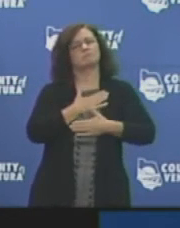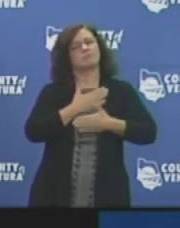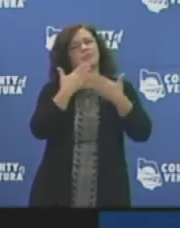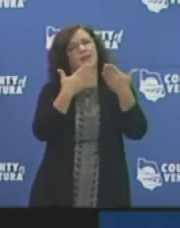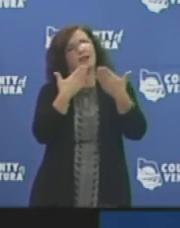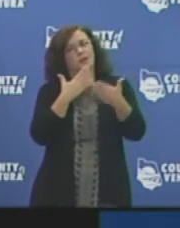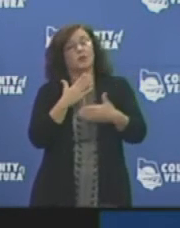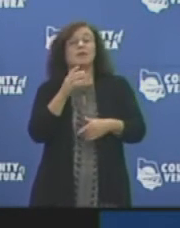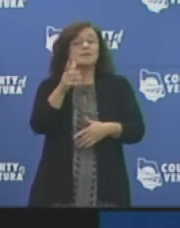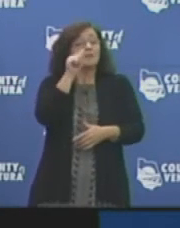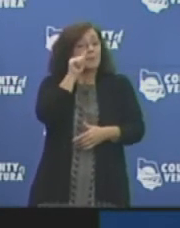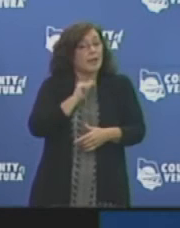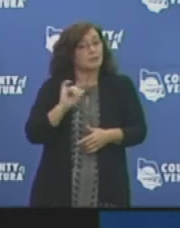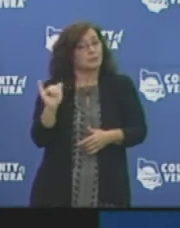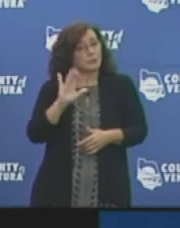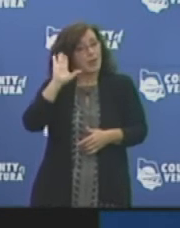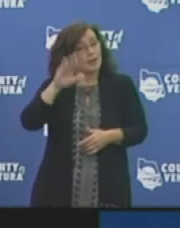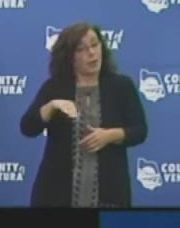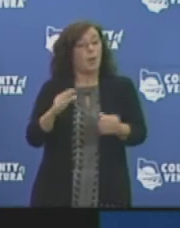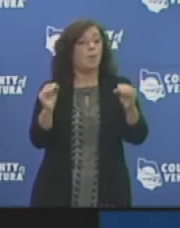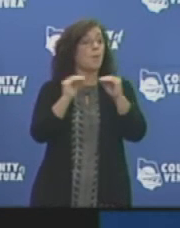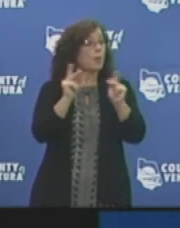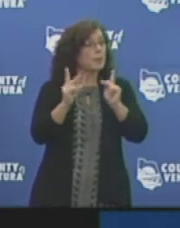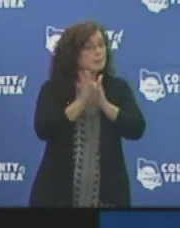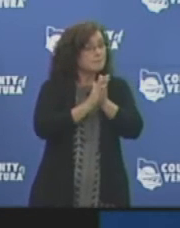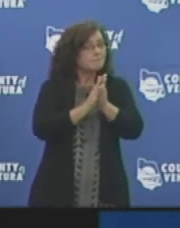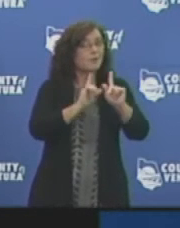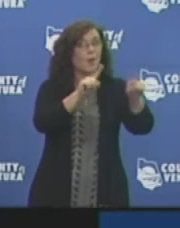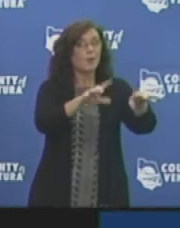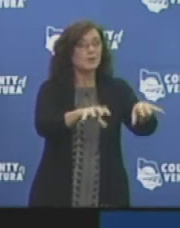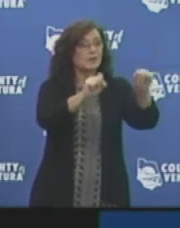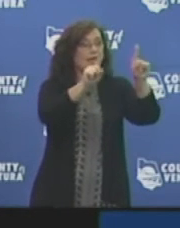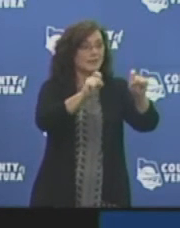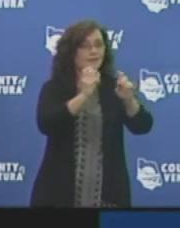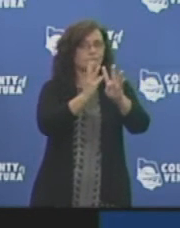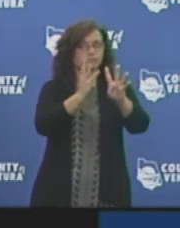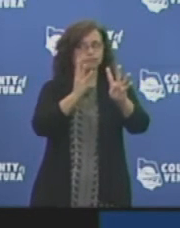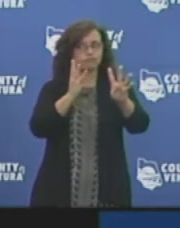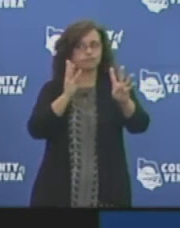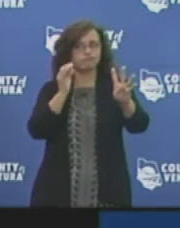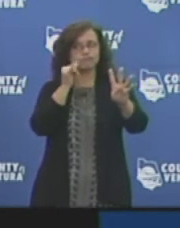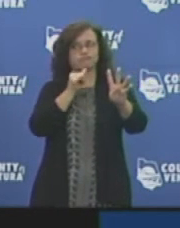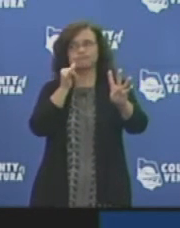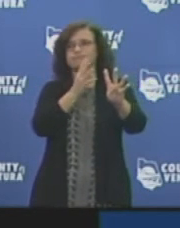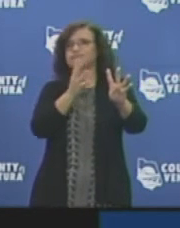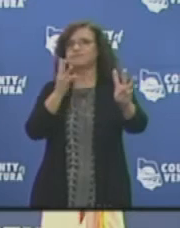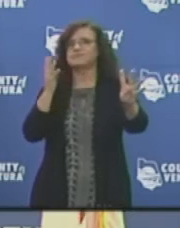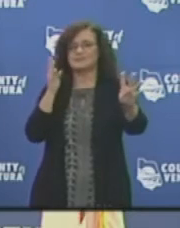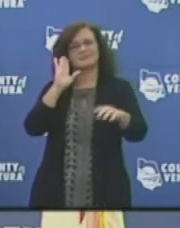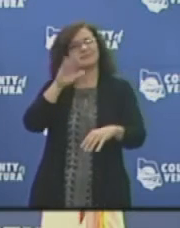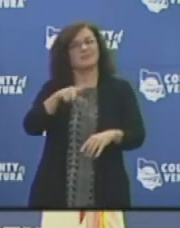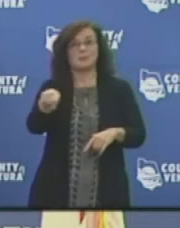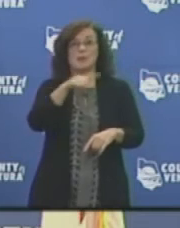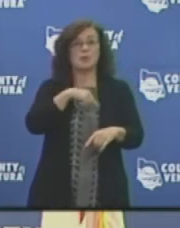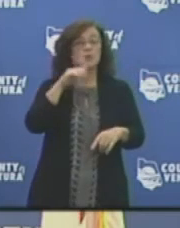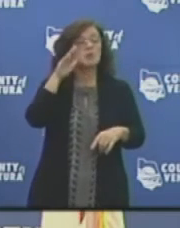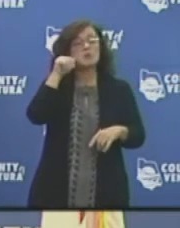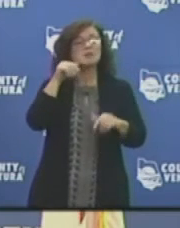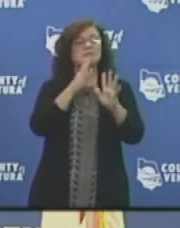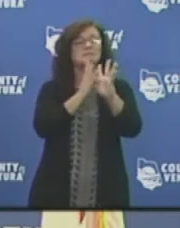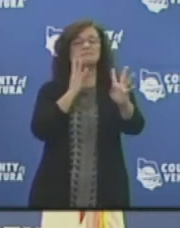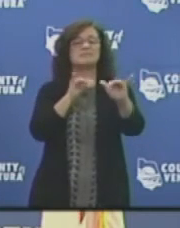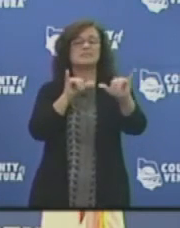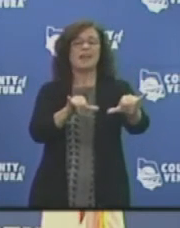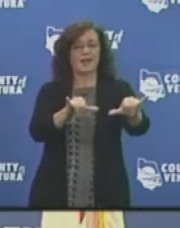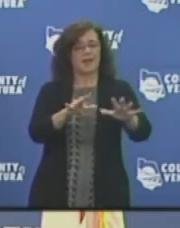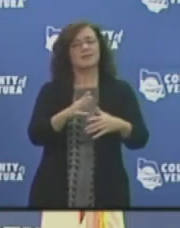your patience too, because we know as more people are getting tested that the lines are getting longer. But we want you to know that we're continuing to add resources, whether